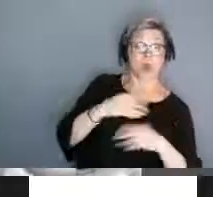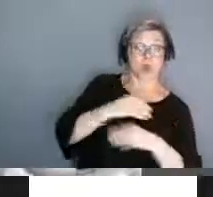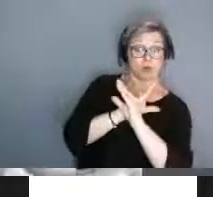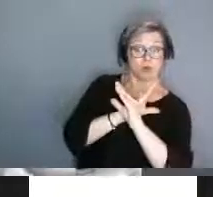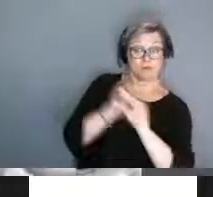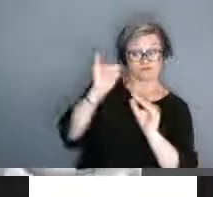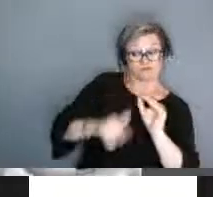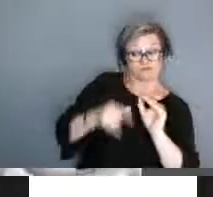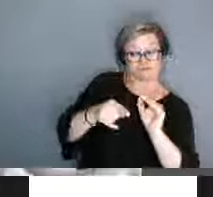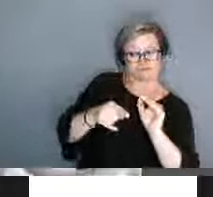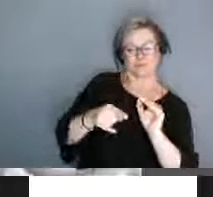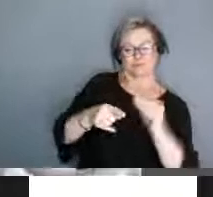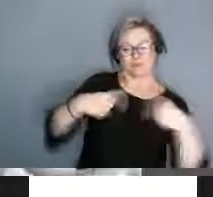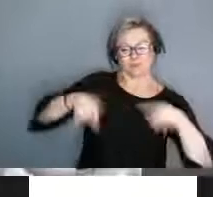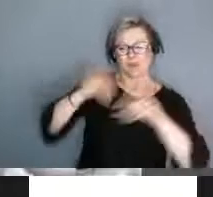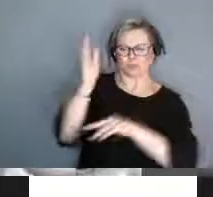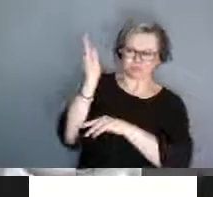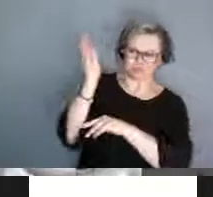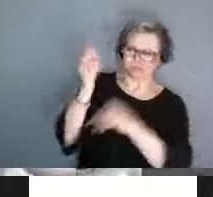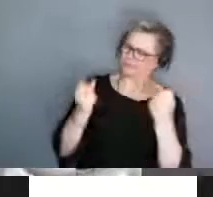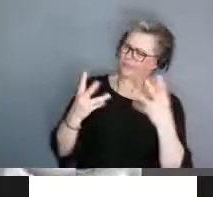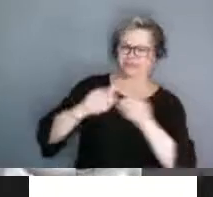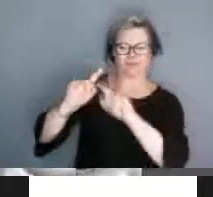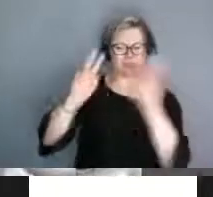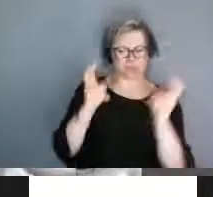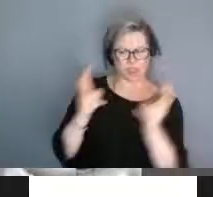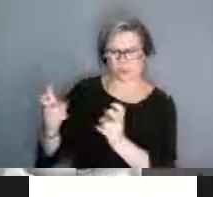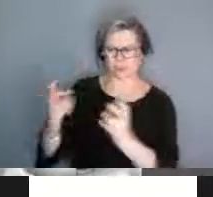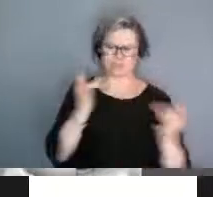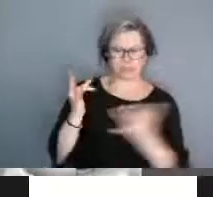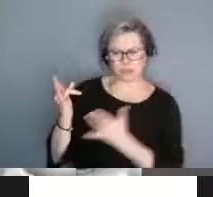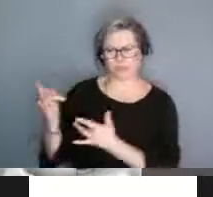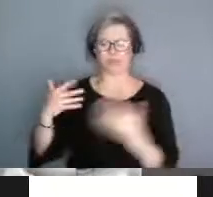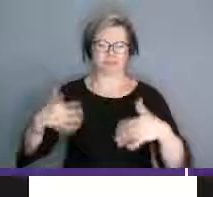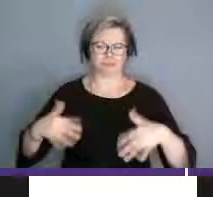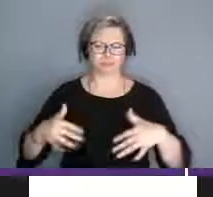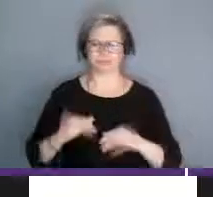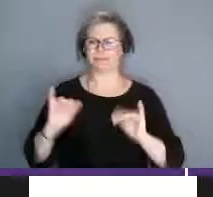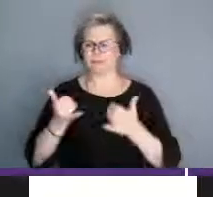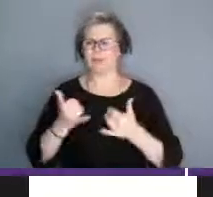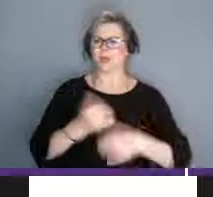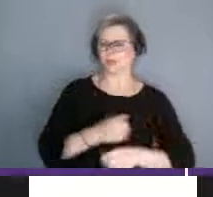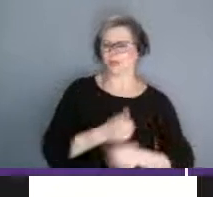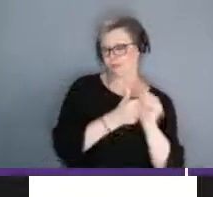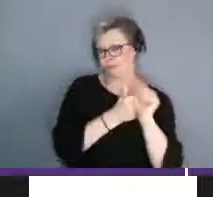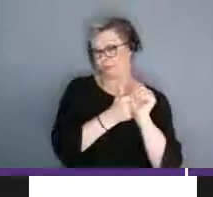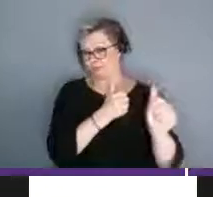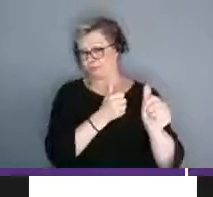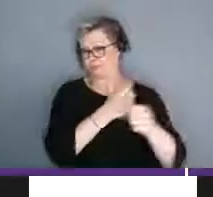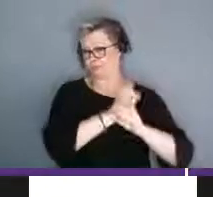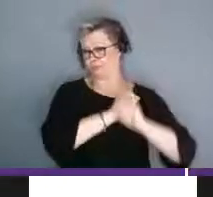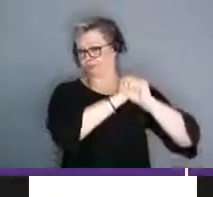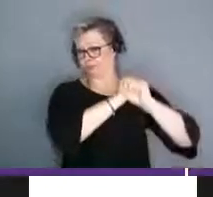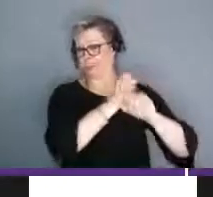on different topics and issues related to elder abuse prevention and intervention. So today, just to give